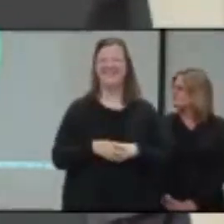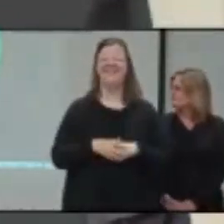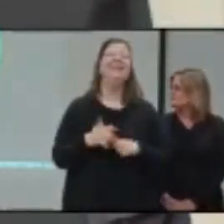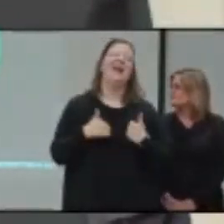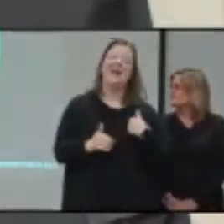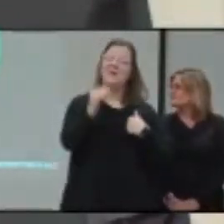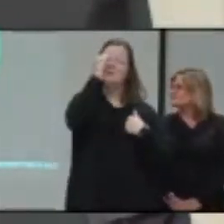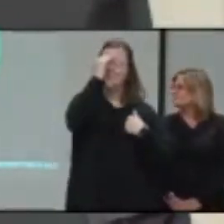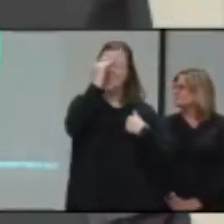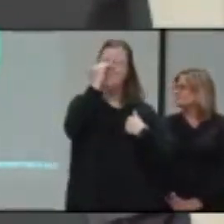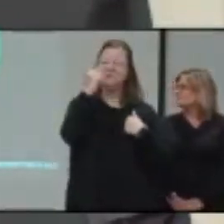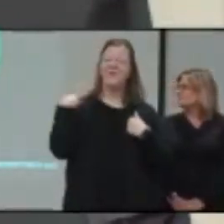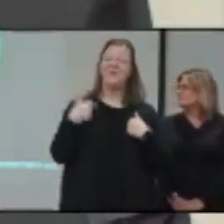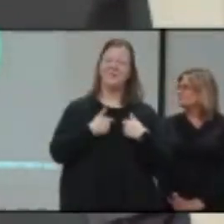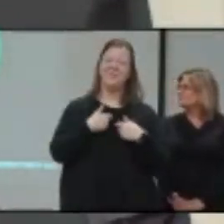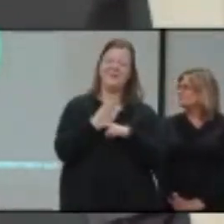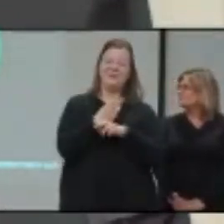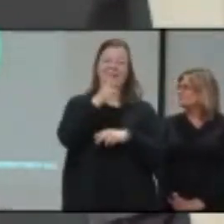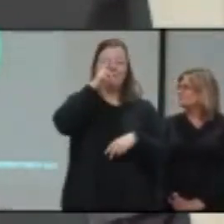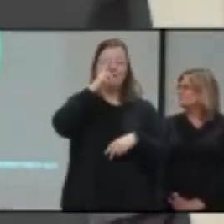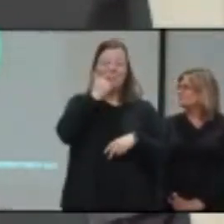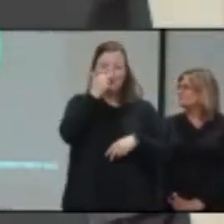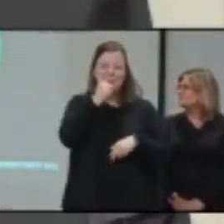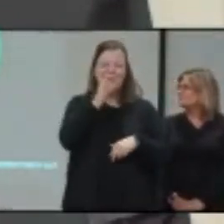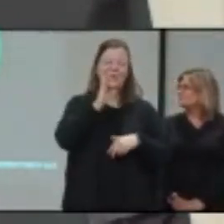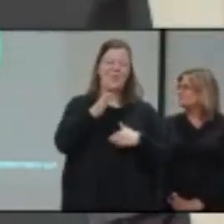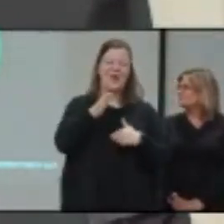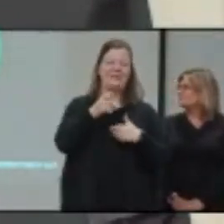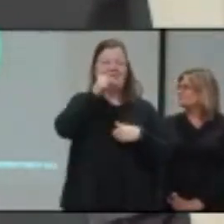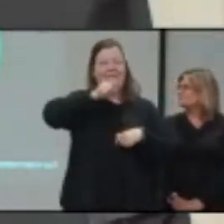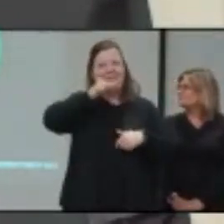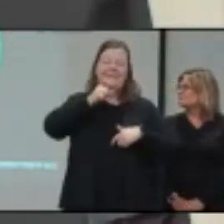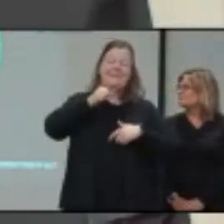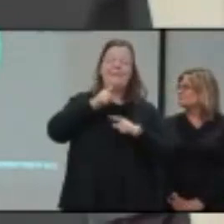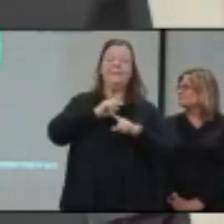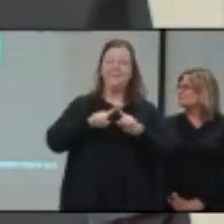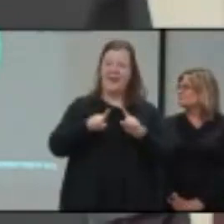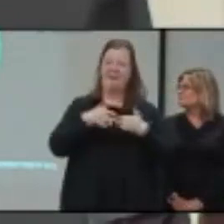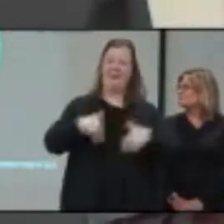I know that, you know, we use this humor to sort of cope, but